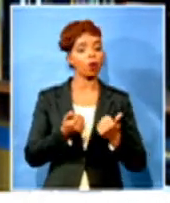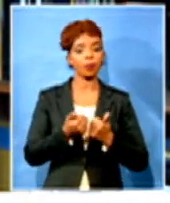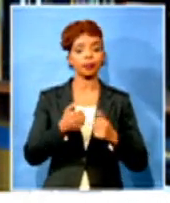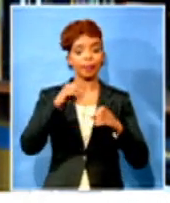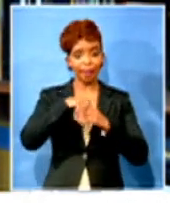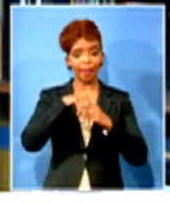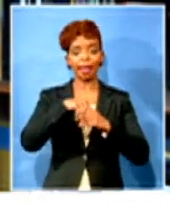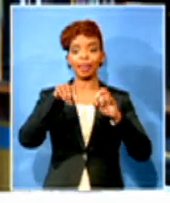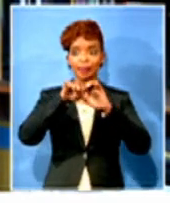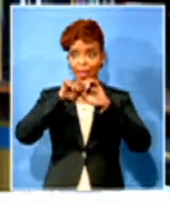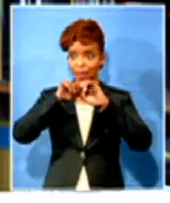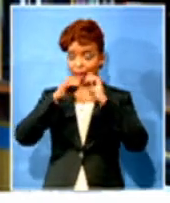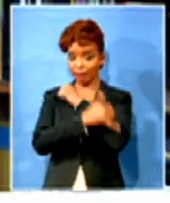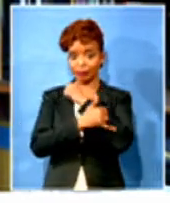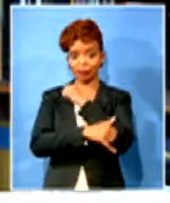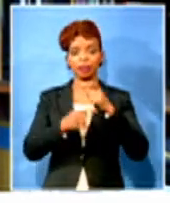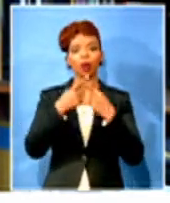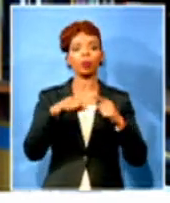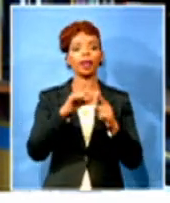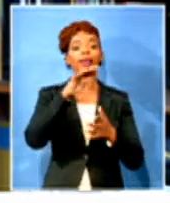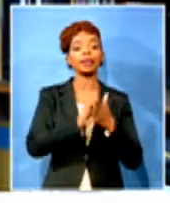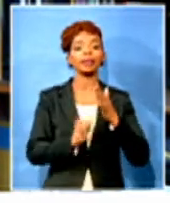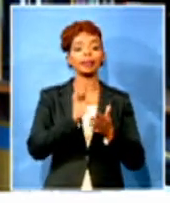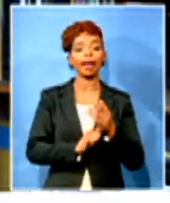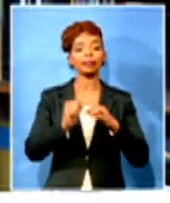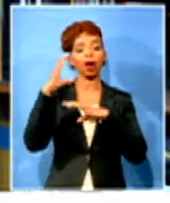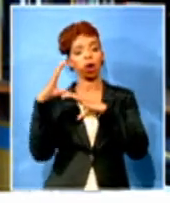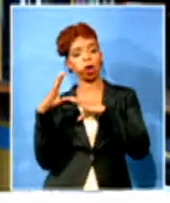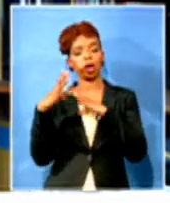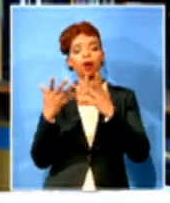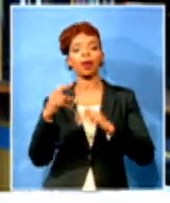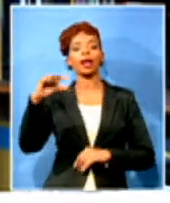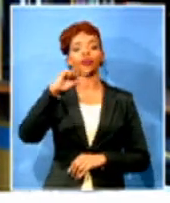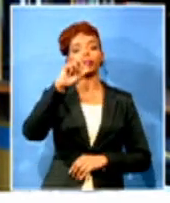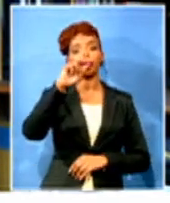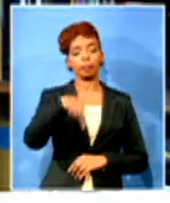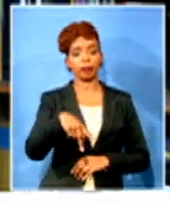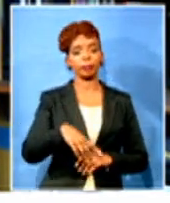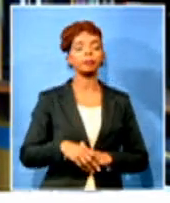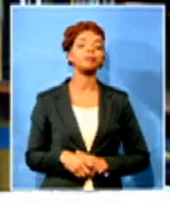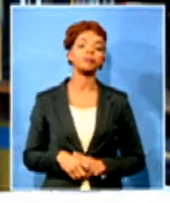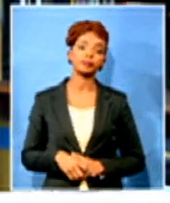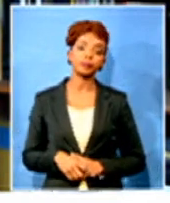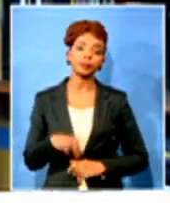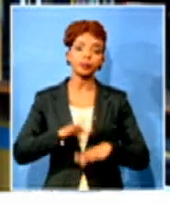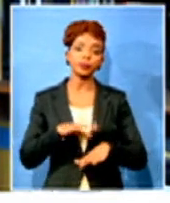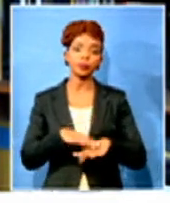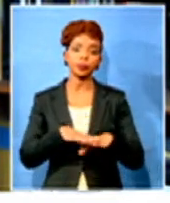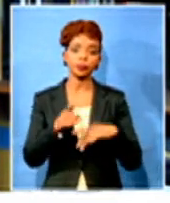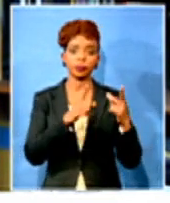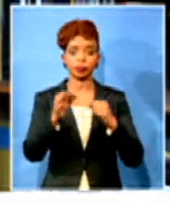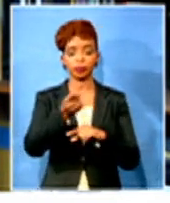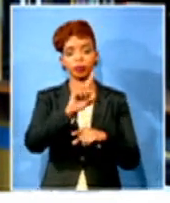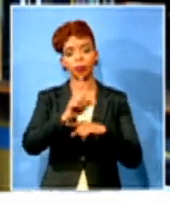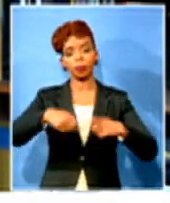with our tax burden to GDP. And the other side, we're going to have to cut spending. And